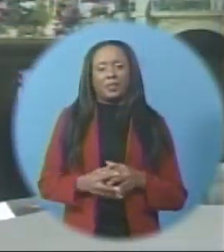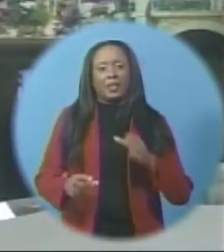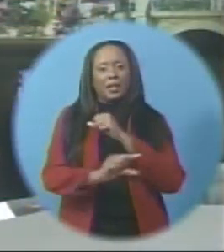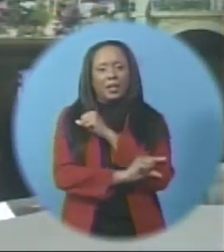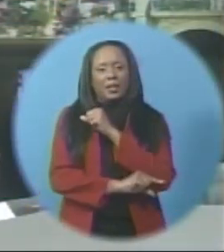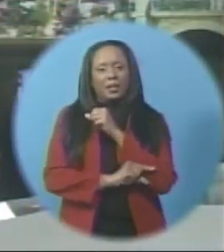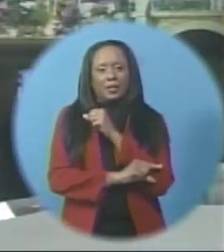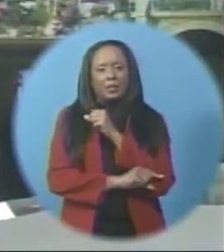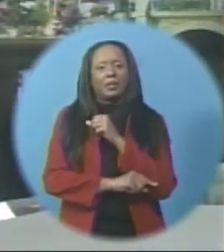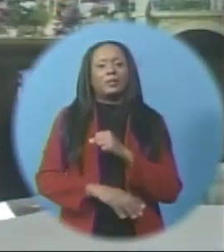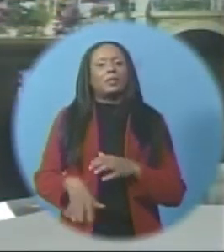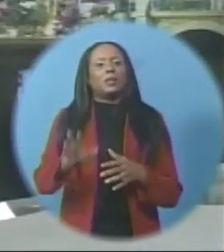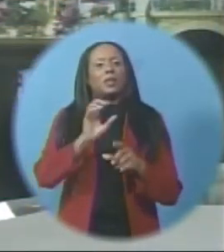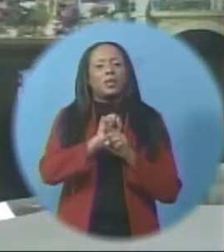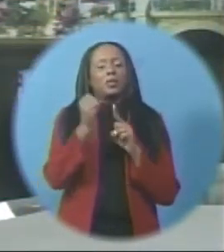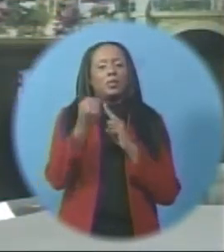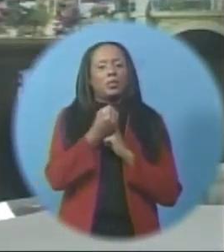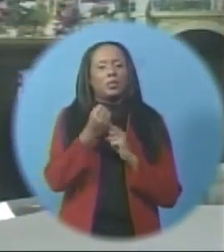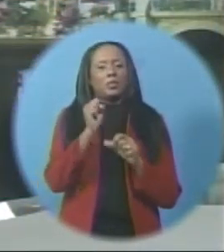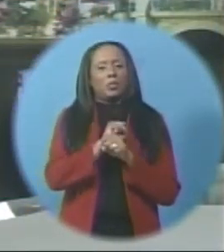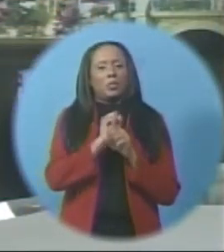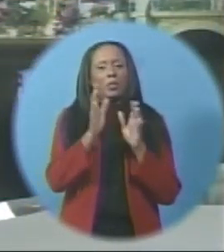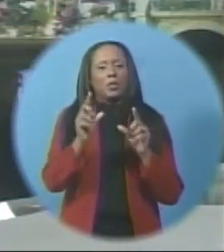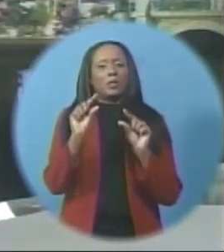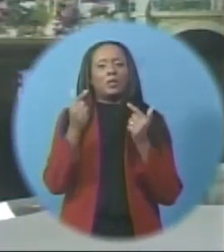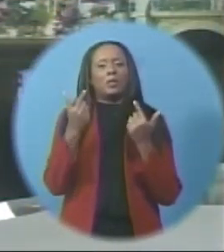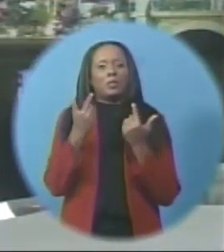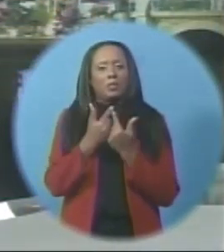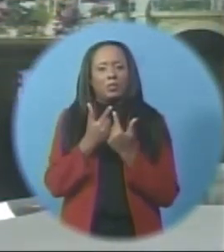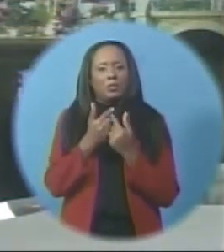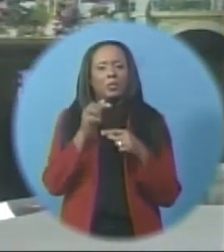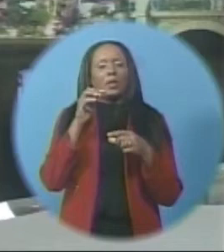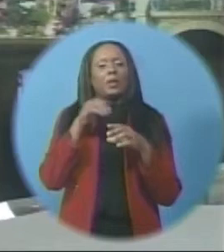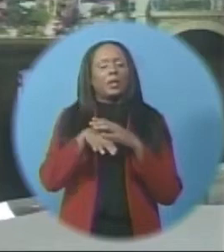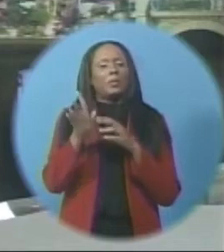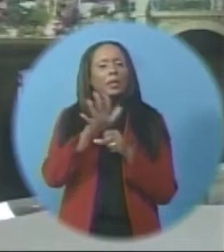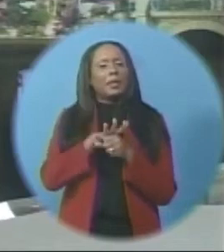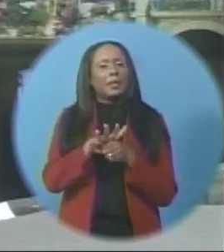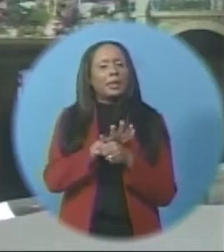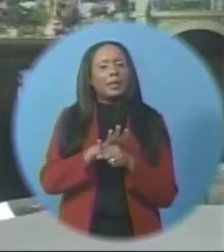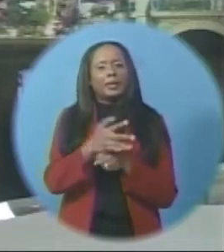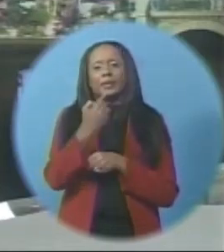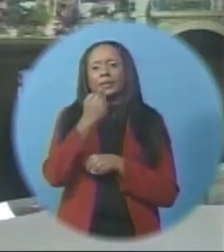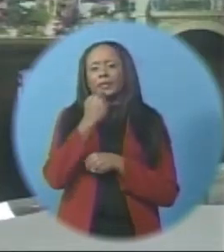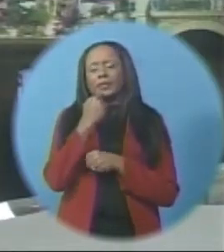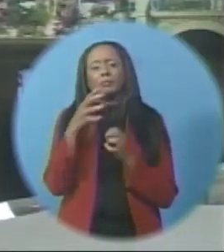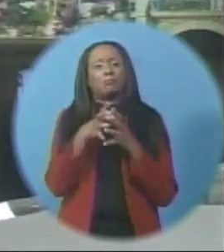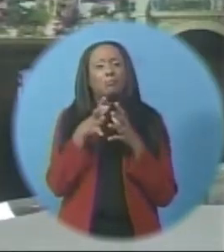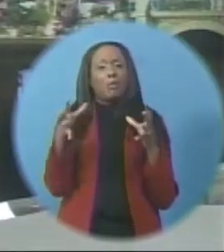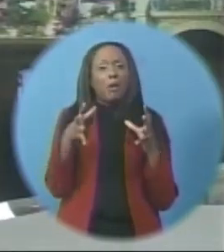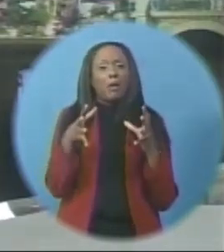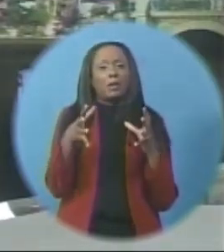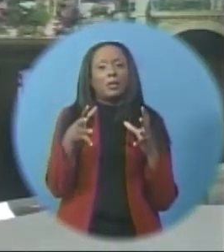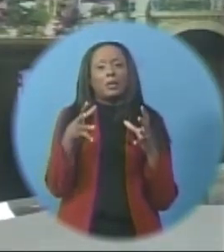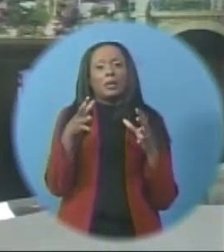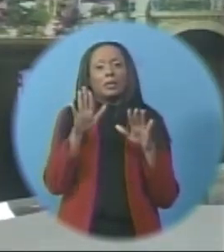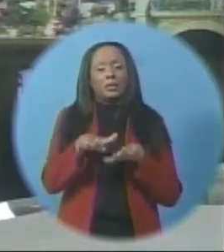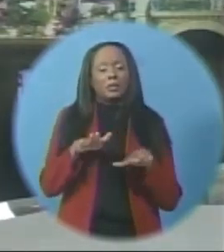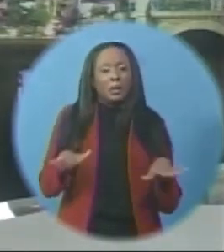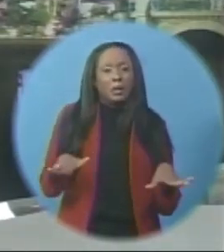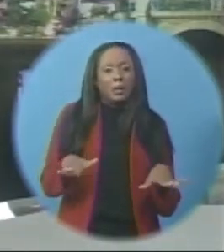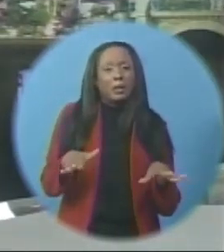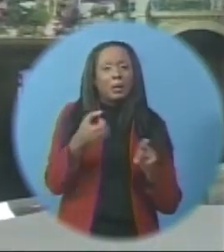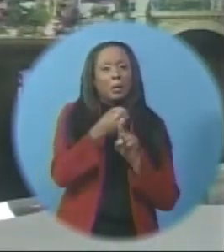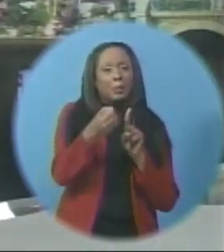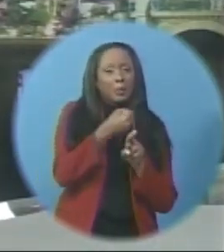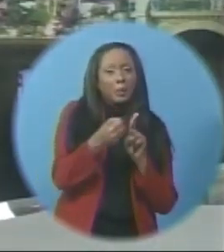In Ghana, an outreach by a group of social workers in Region 9 has revealed troubling figures of unreported child abuse